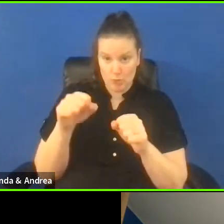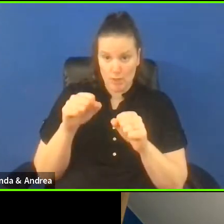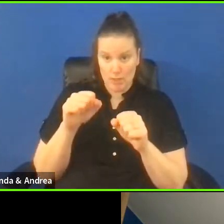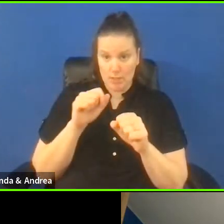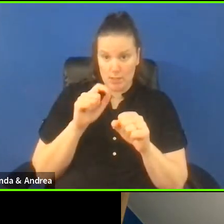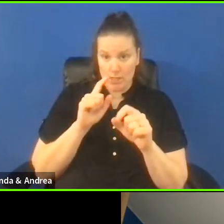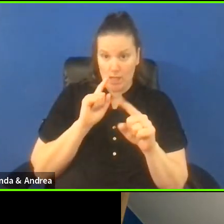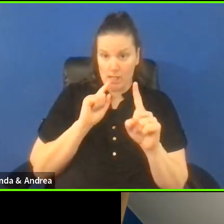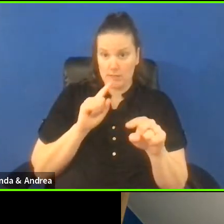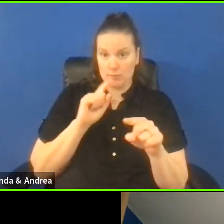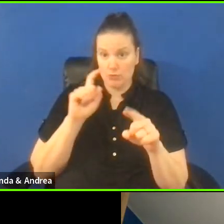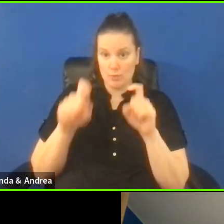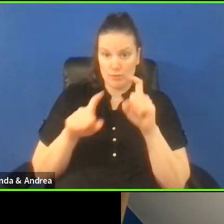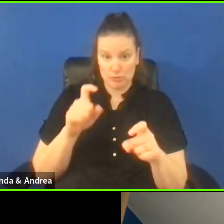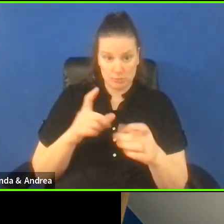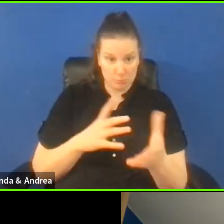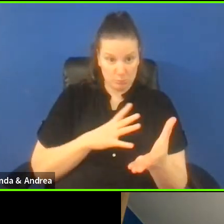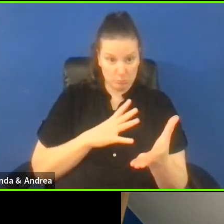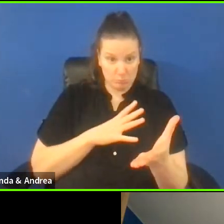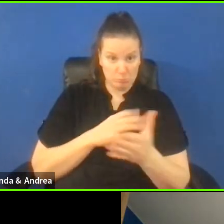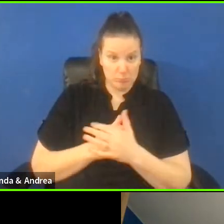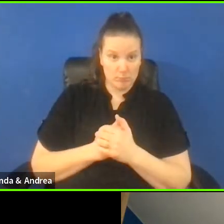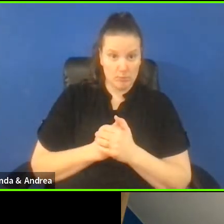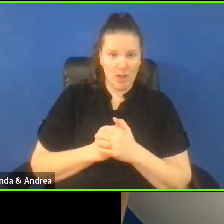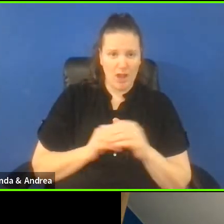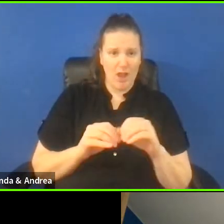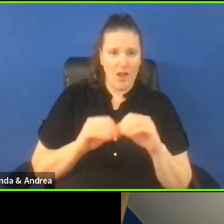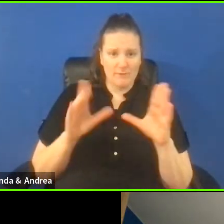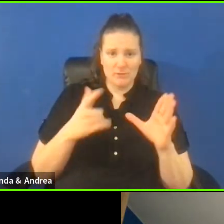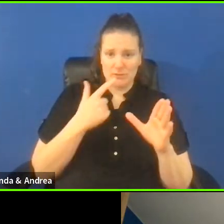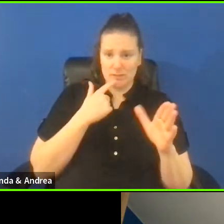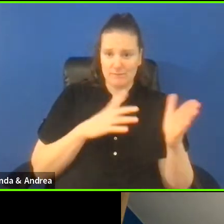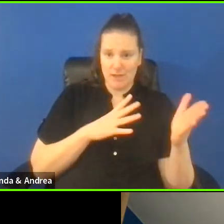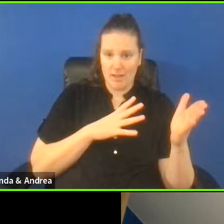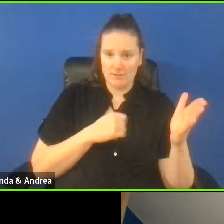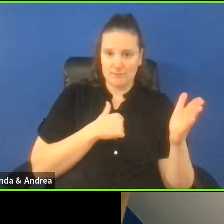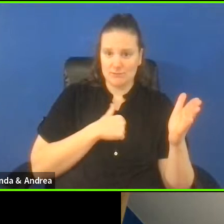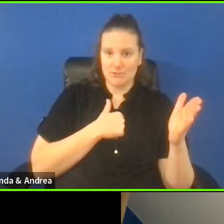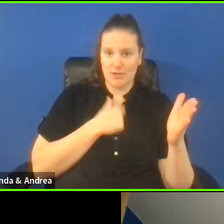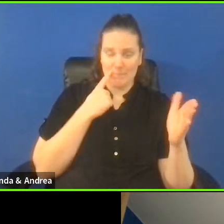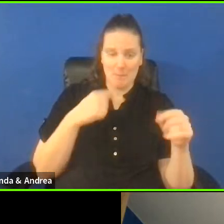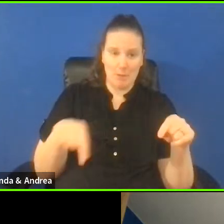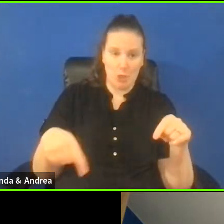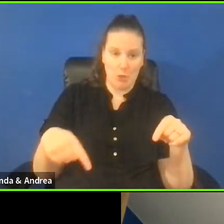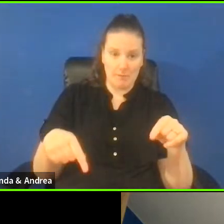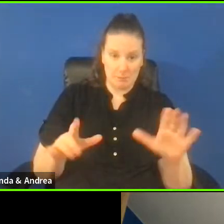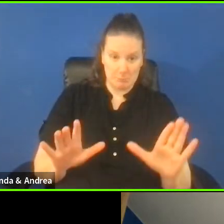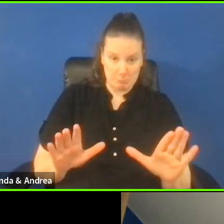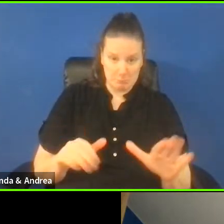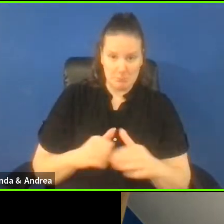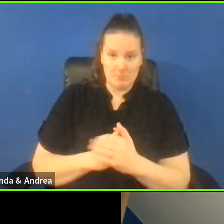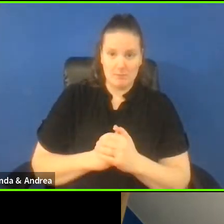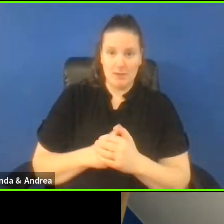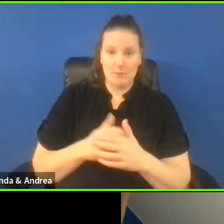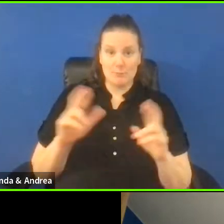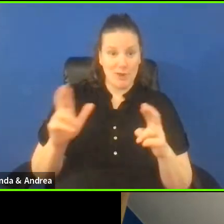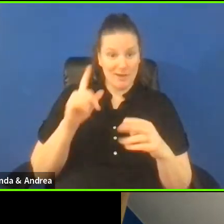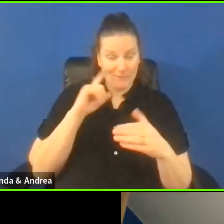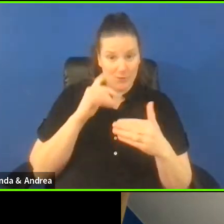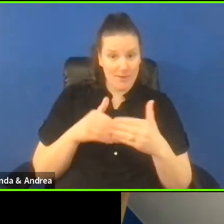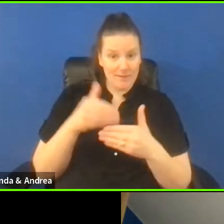those questions? And obviously you said we could, so excuse me for my nervousness. I guess, are we ready for the